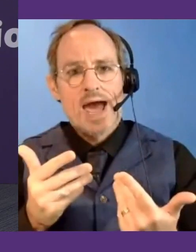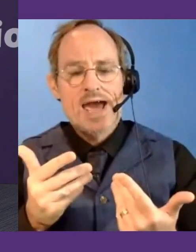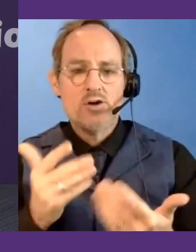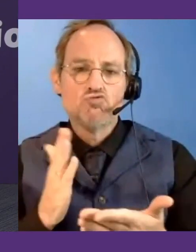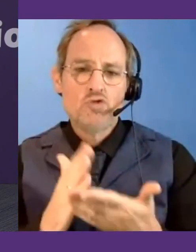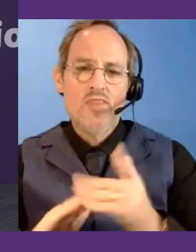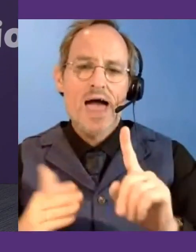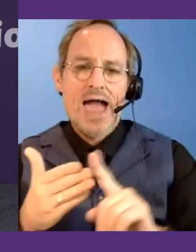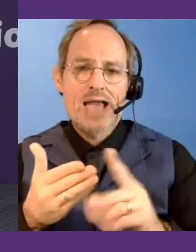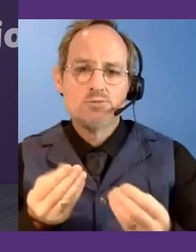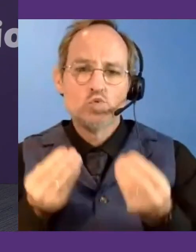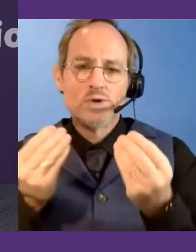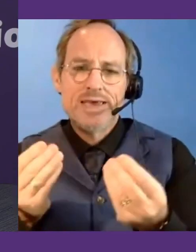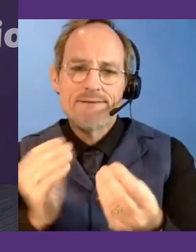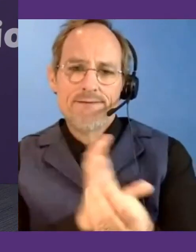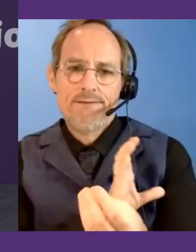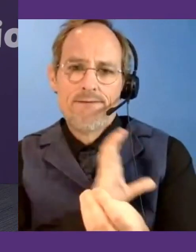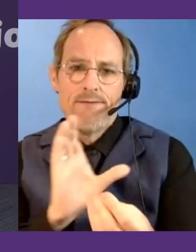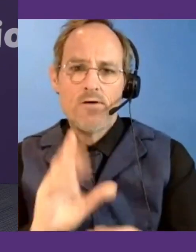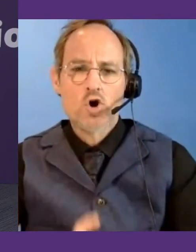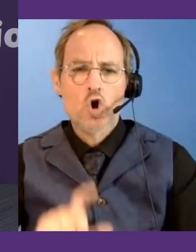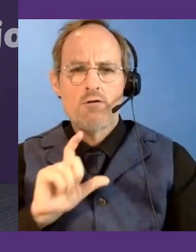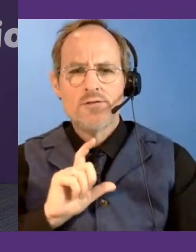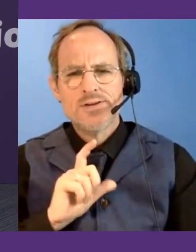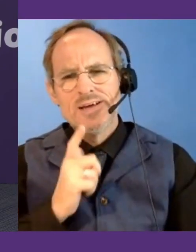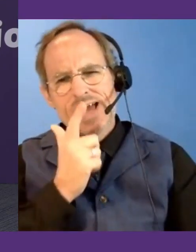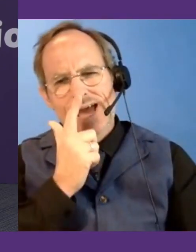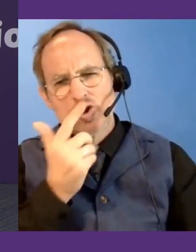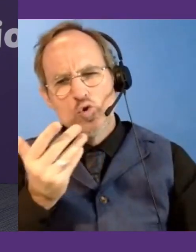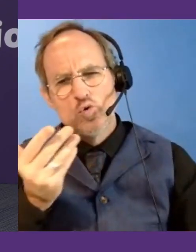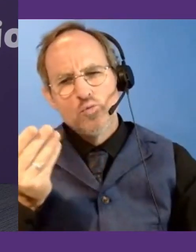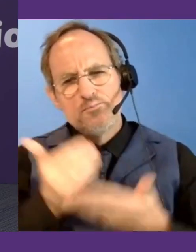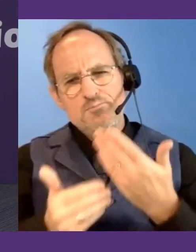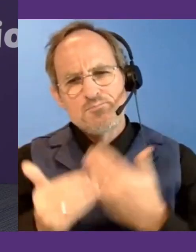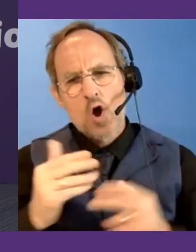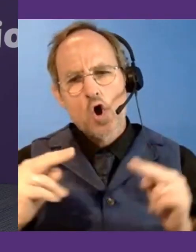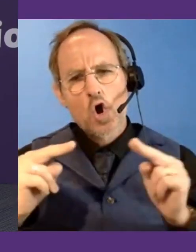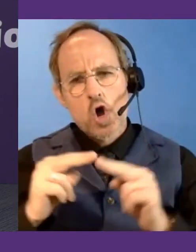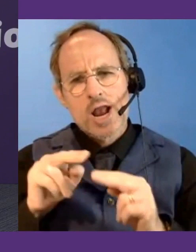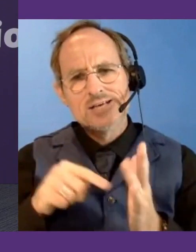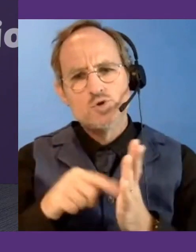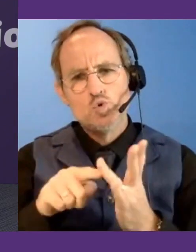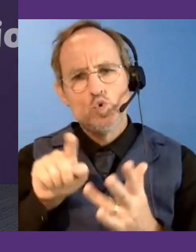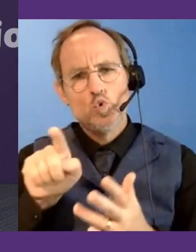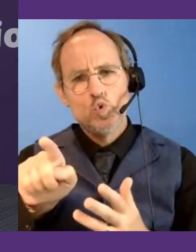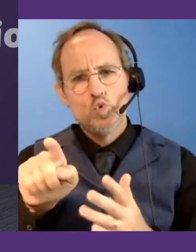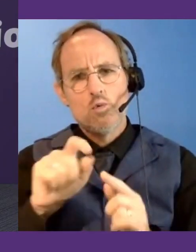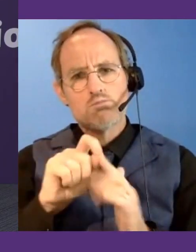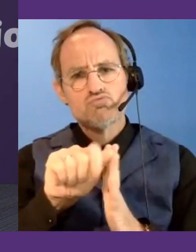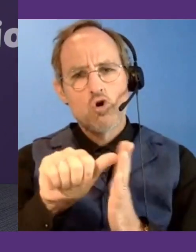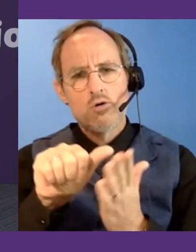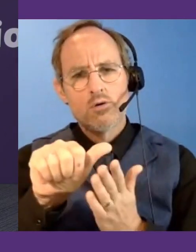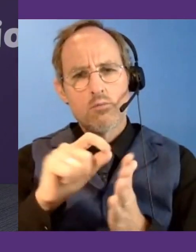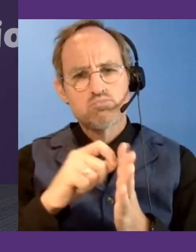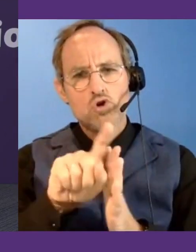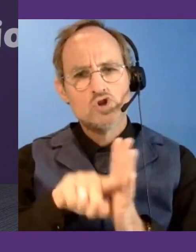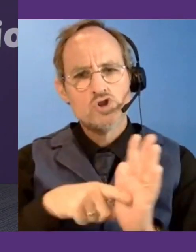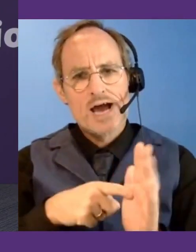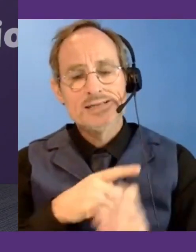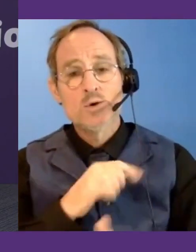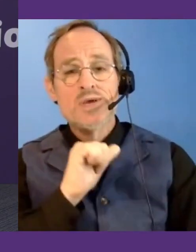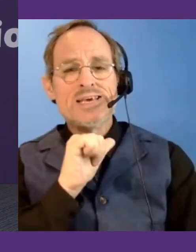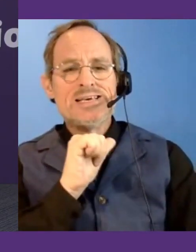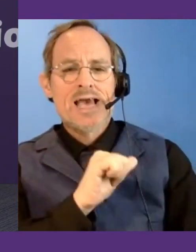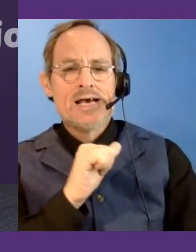say. So can you tell me a bit about the Connecting You project and where that's going next? Because that's really exciting. Yeah, I mean, I won't steal Matt from